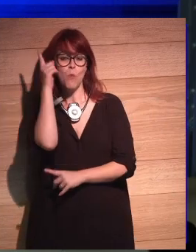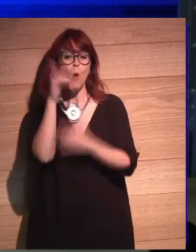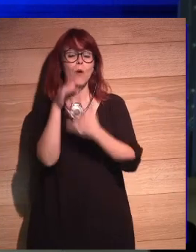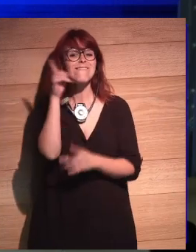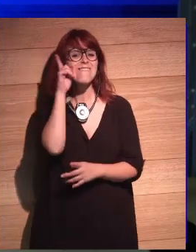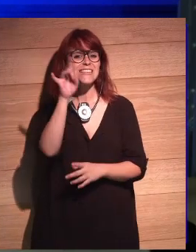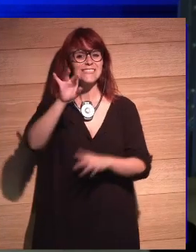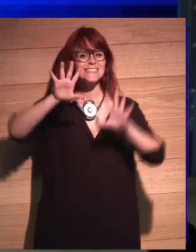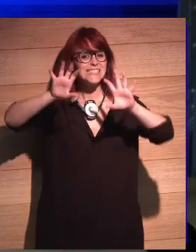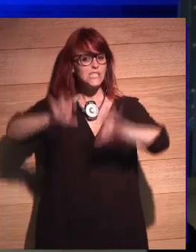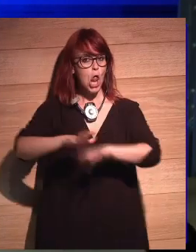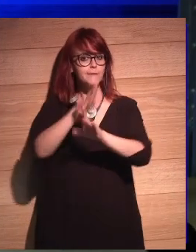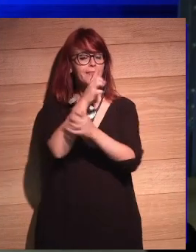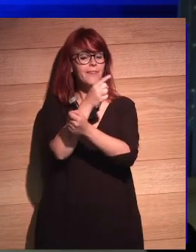sensors.